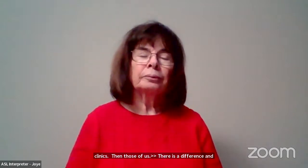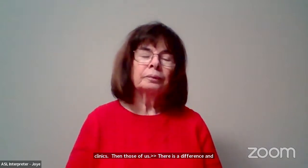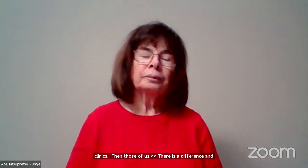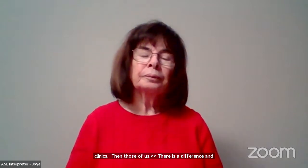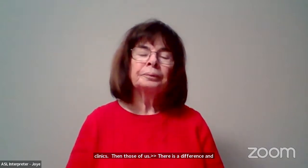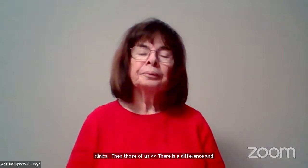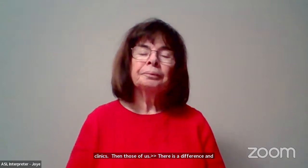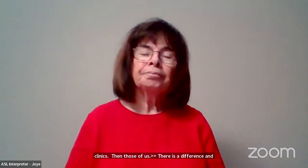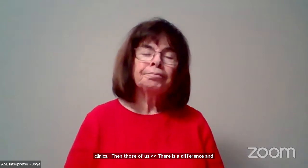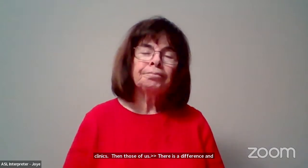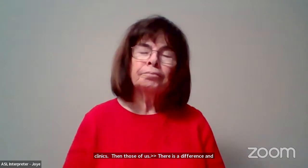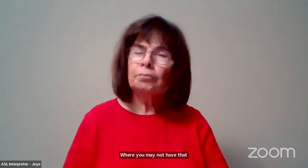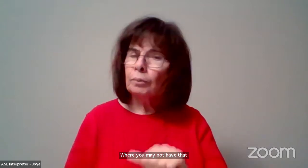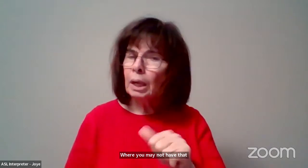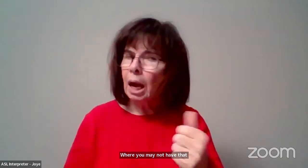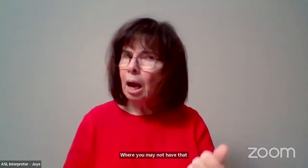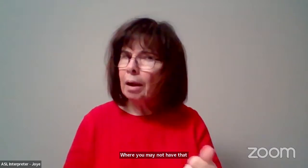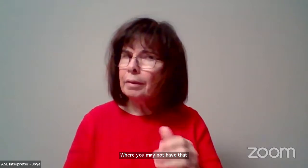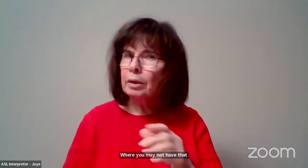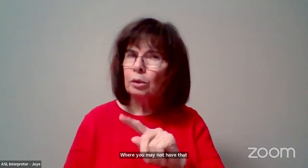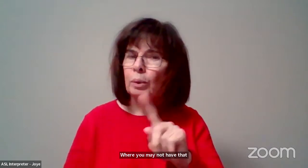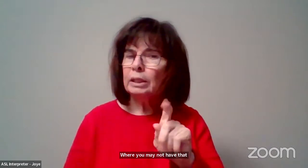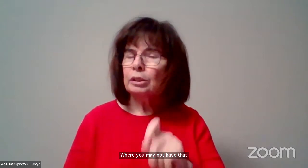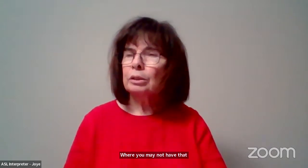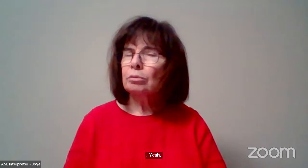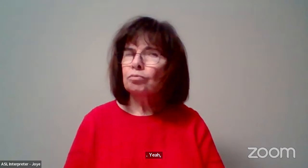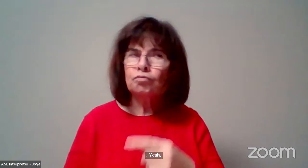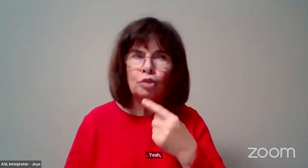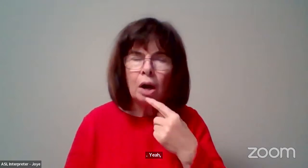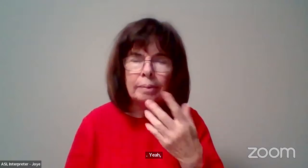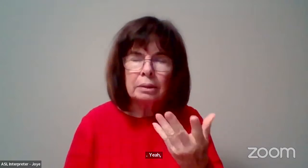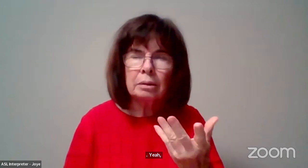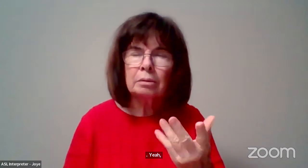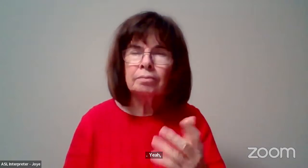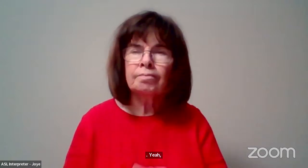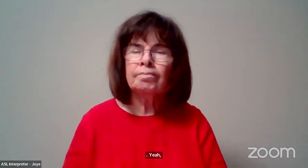Other questions, comments?